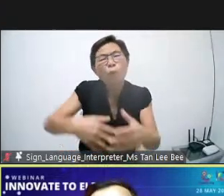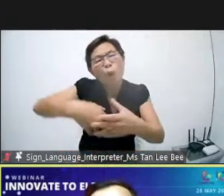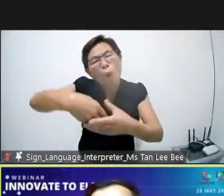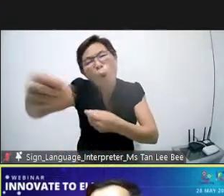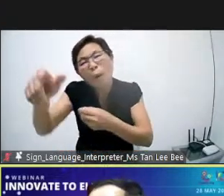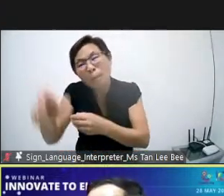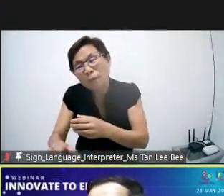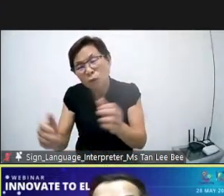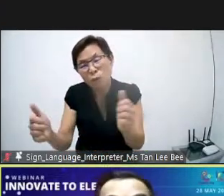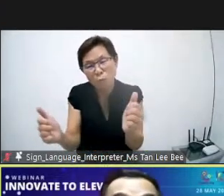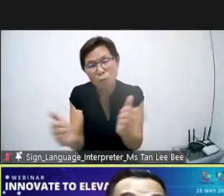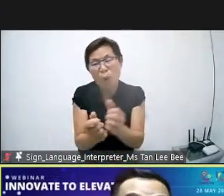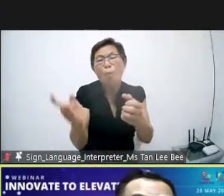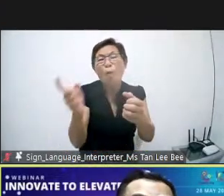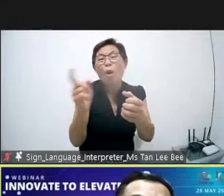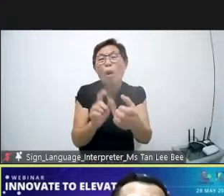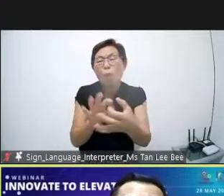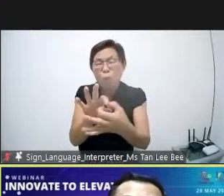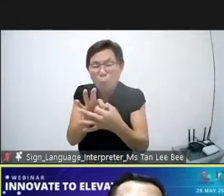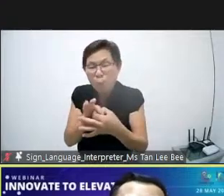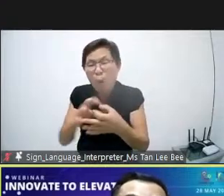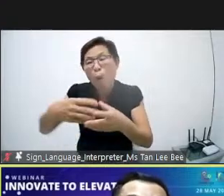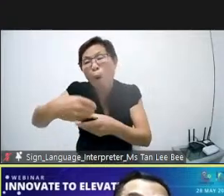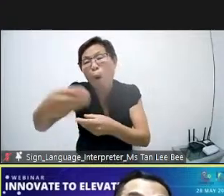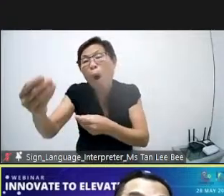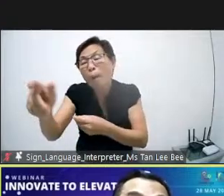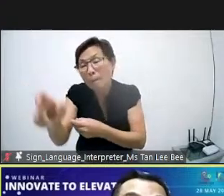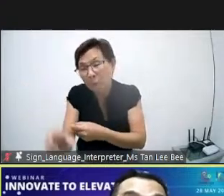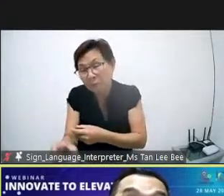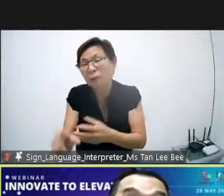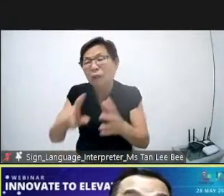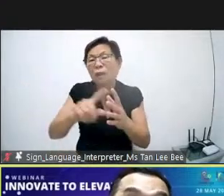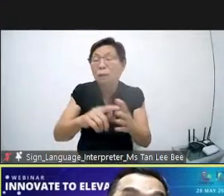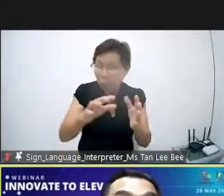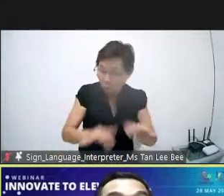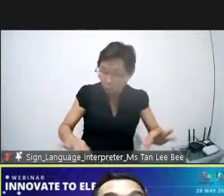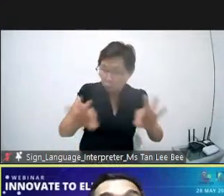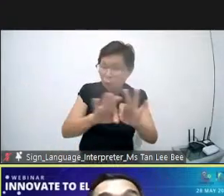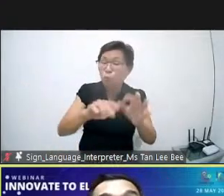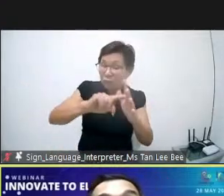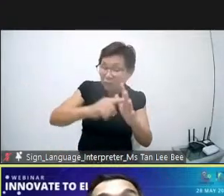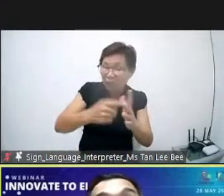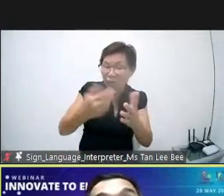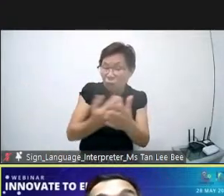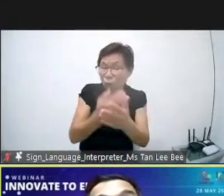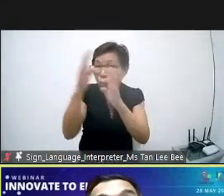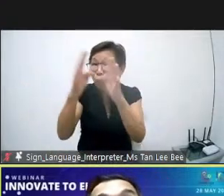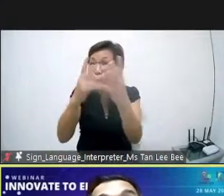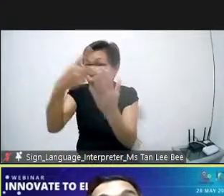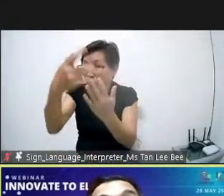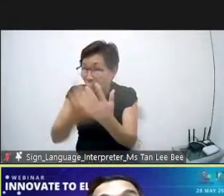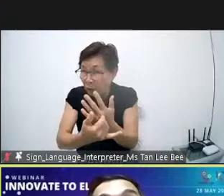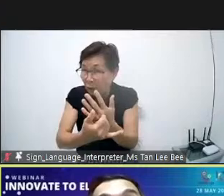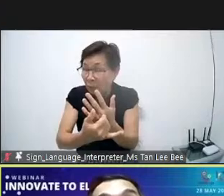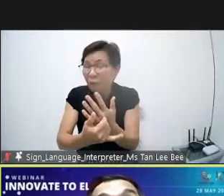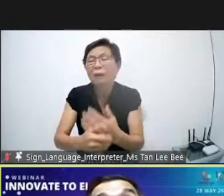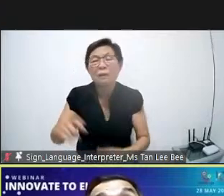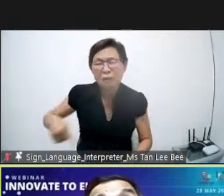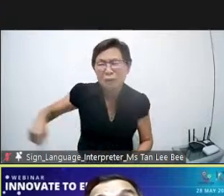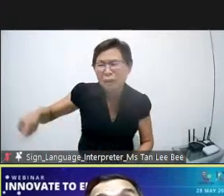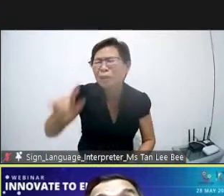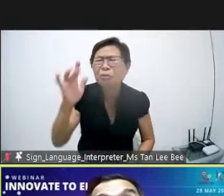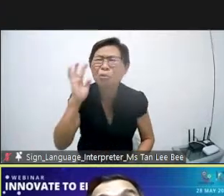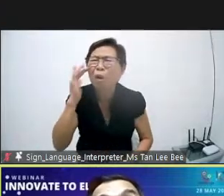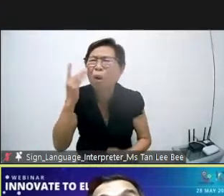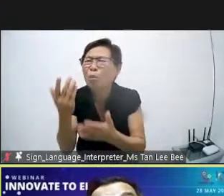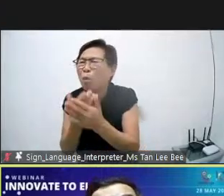All this thing is very important to to start the innovation project. Also, they don't actually knows how to